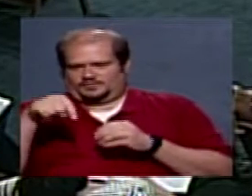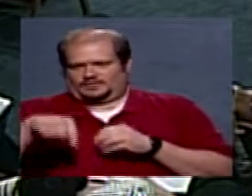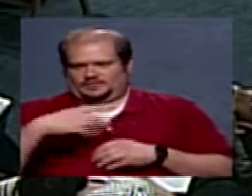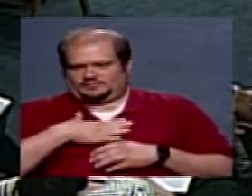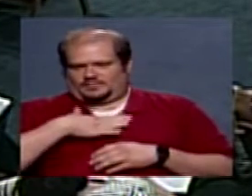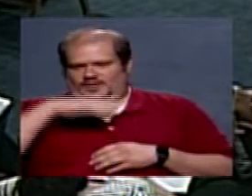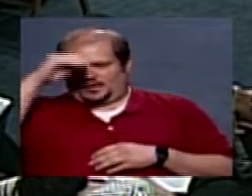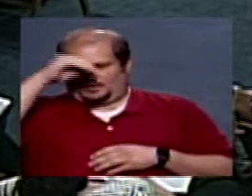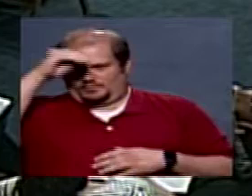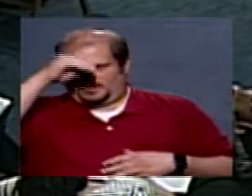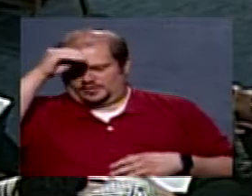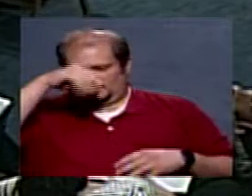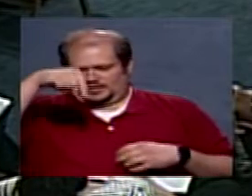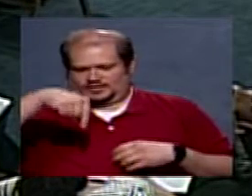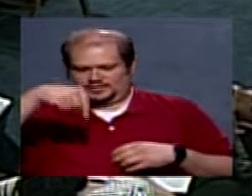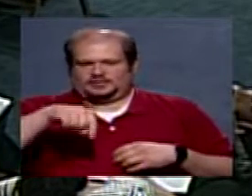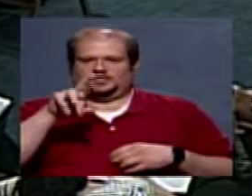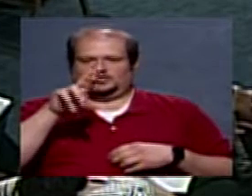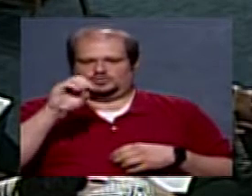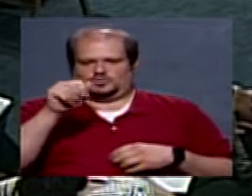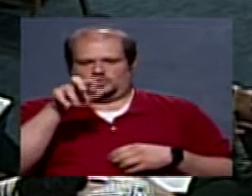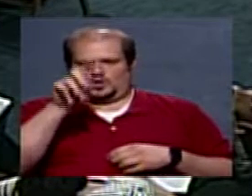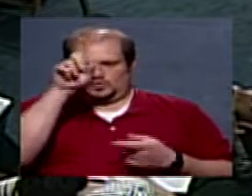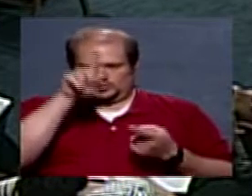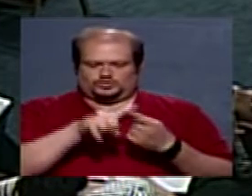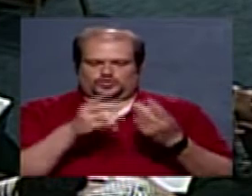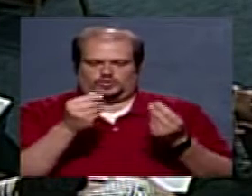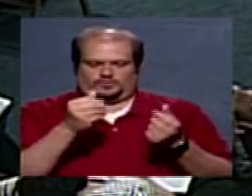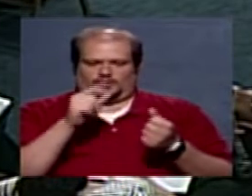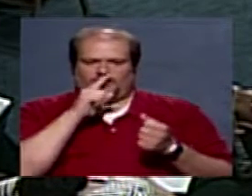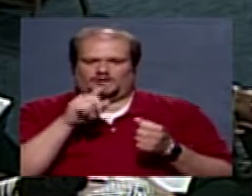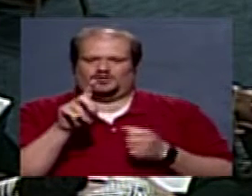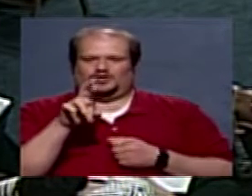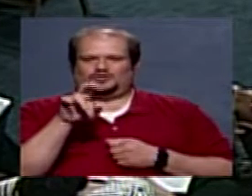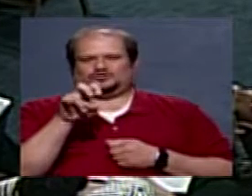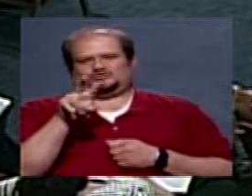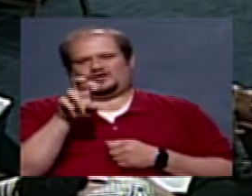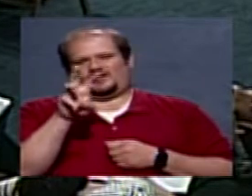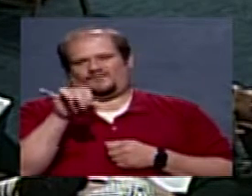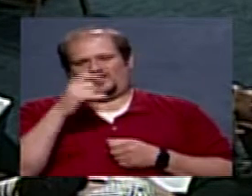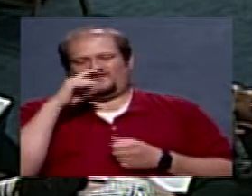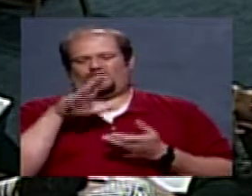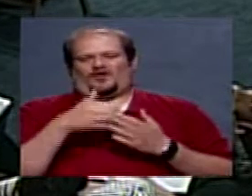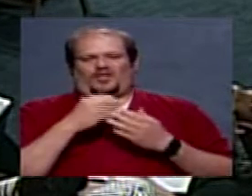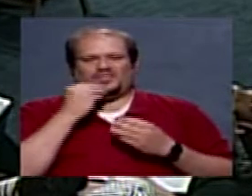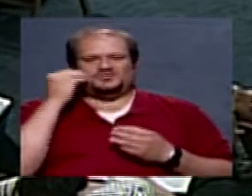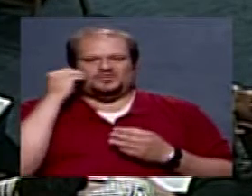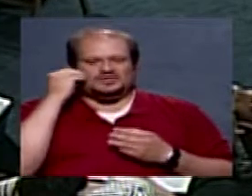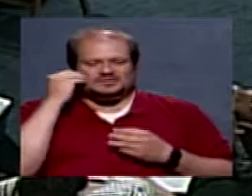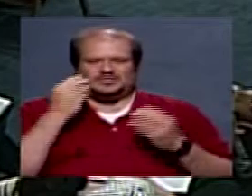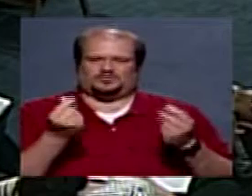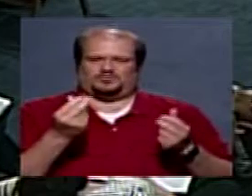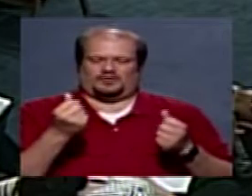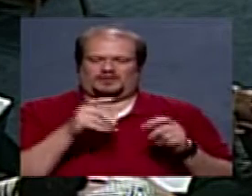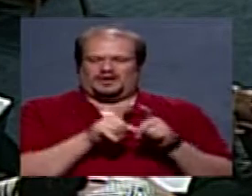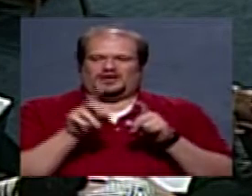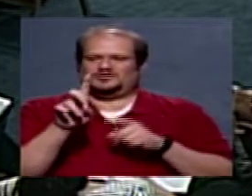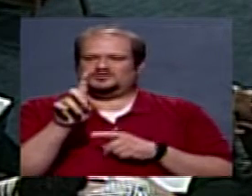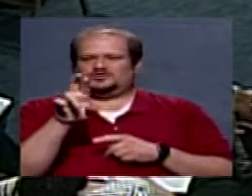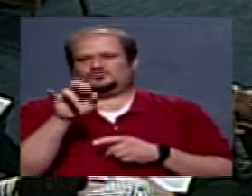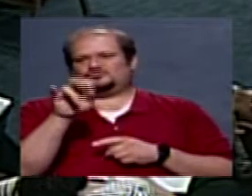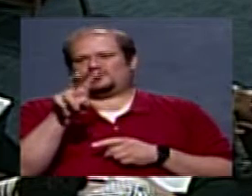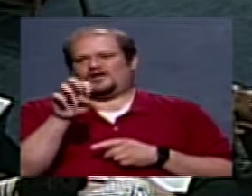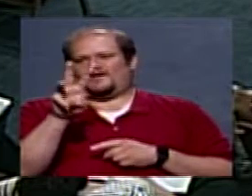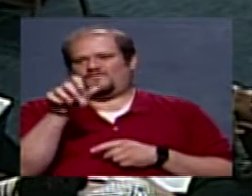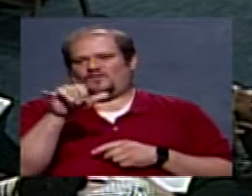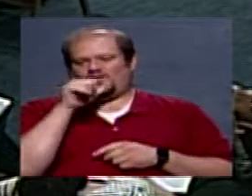opinion, this road coming to the property is really a driveway for all these residential properties. And as a driveway, it's